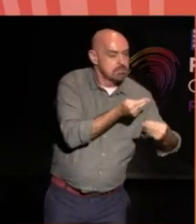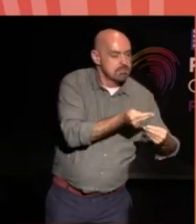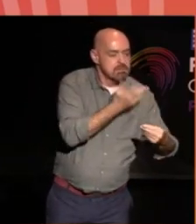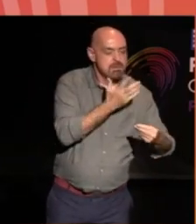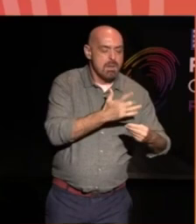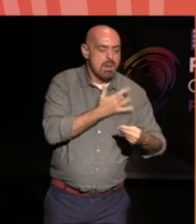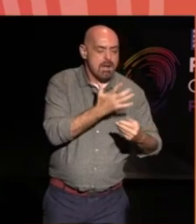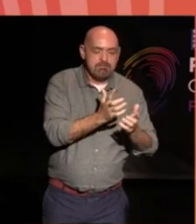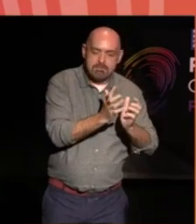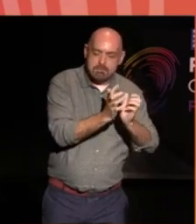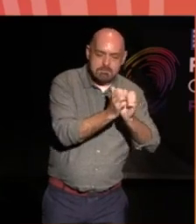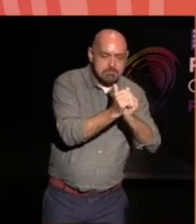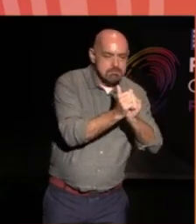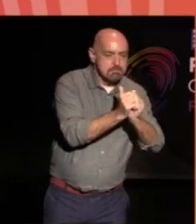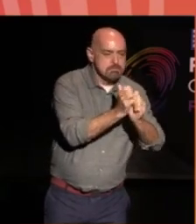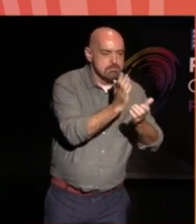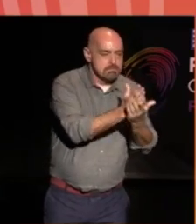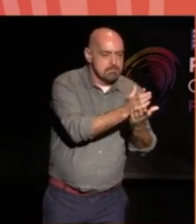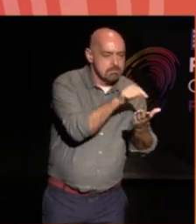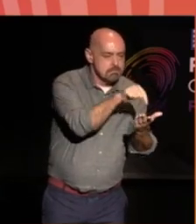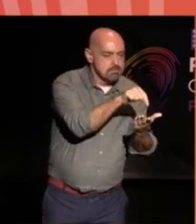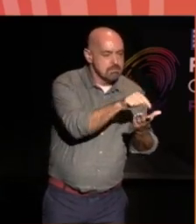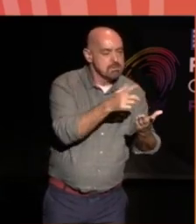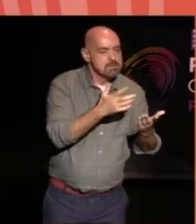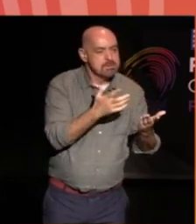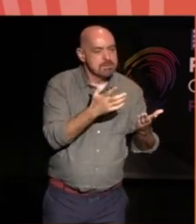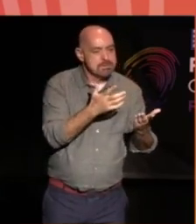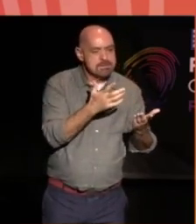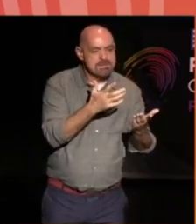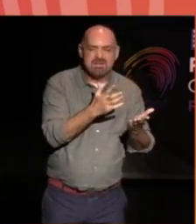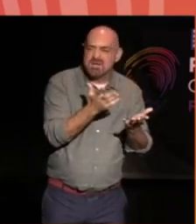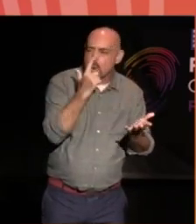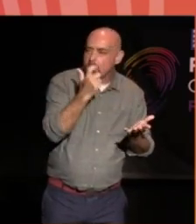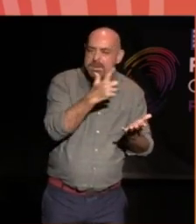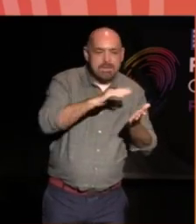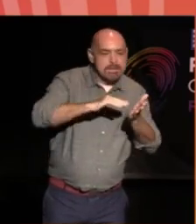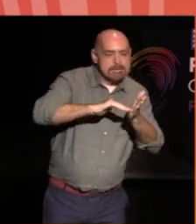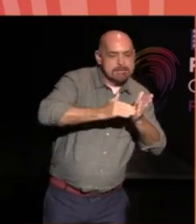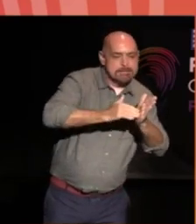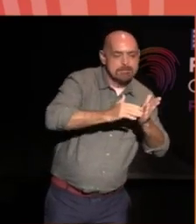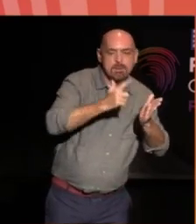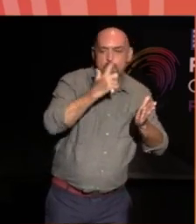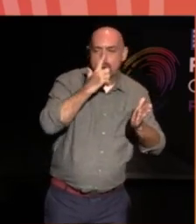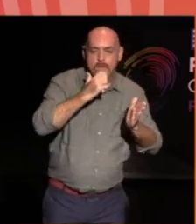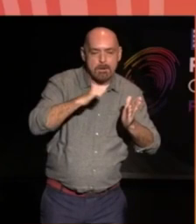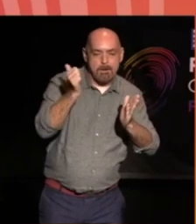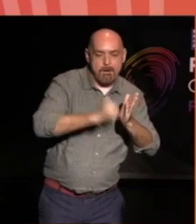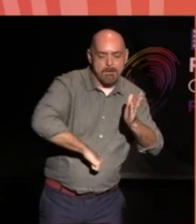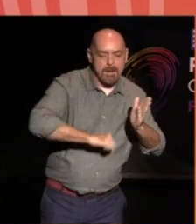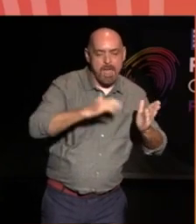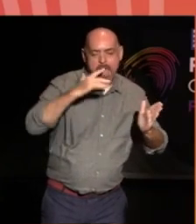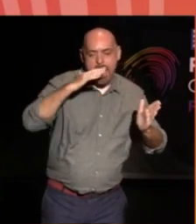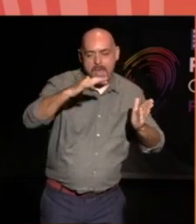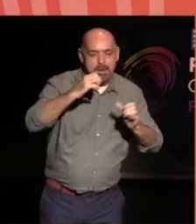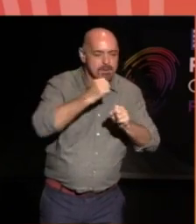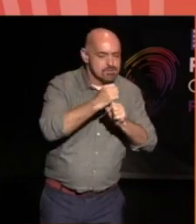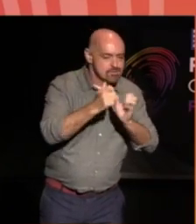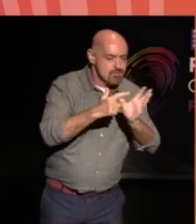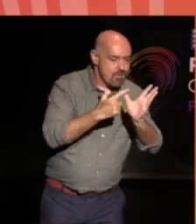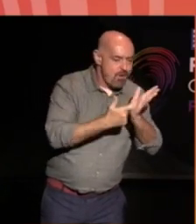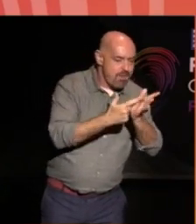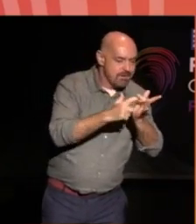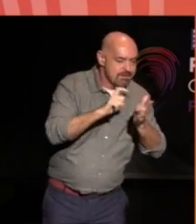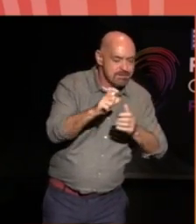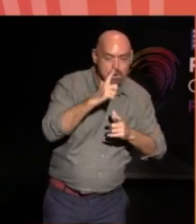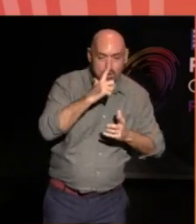very essence is sometimes rennet cheese, sometimes hardneck garlic,